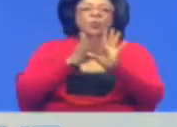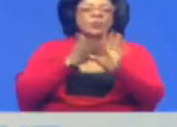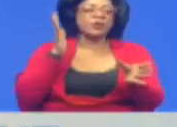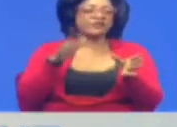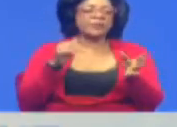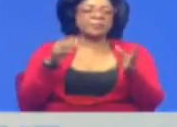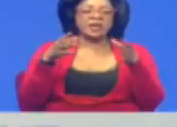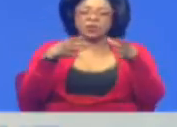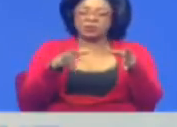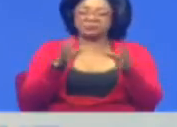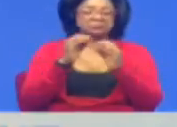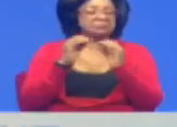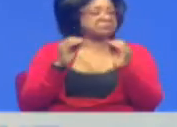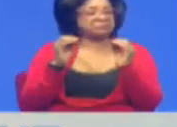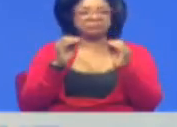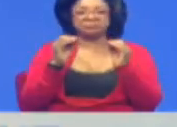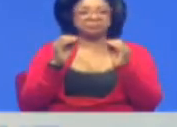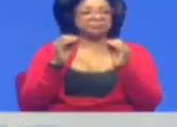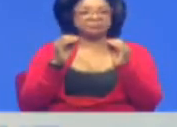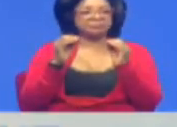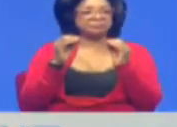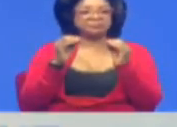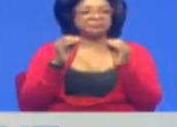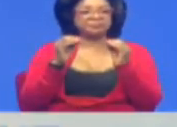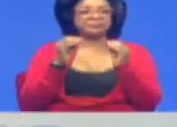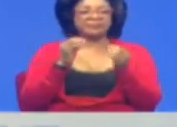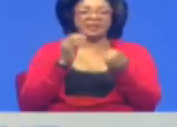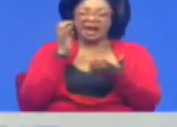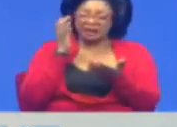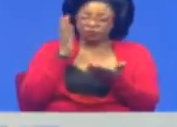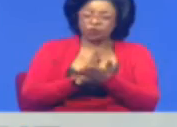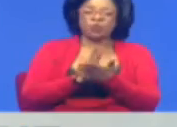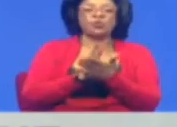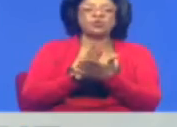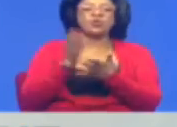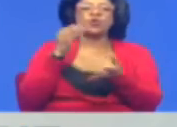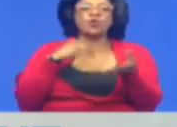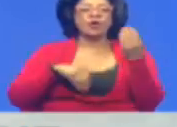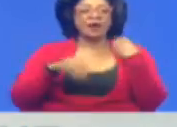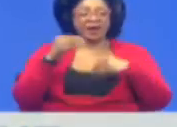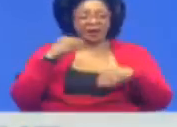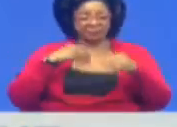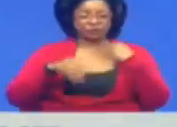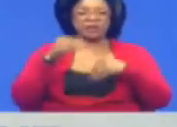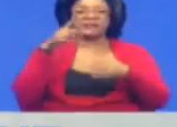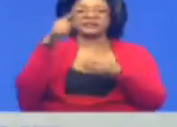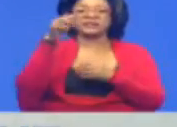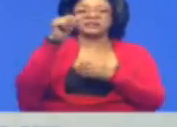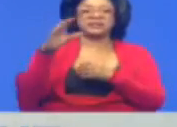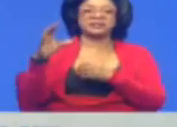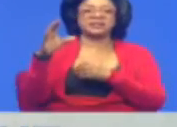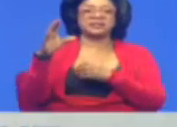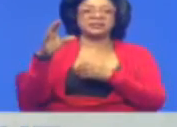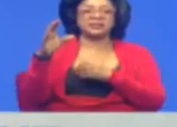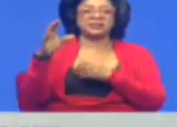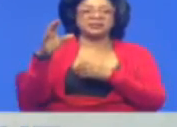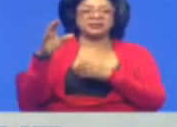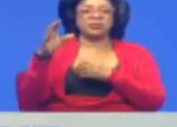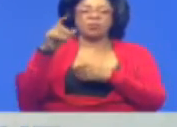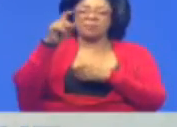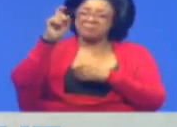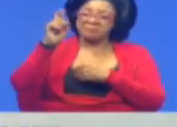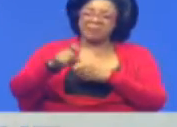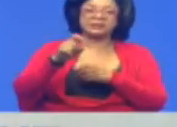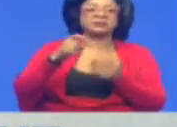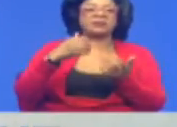union. What is evidence is corruption at TSC. We must get our